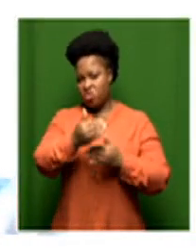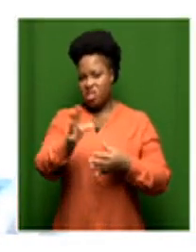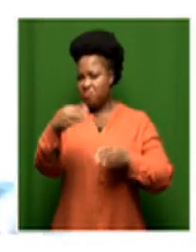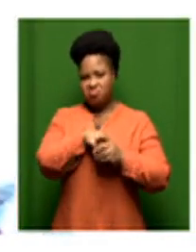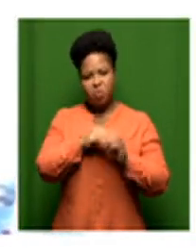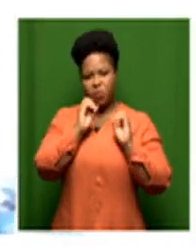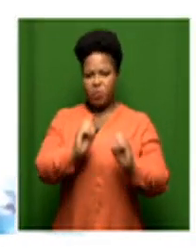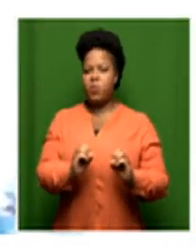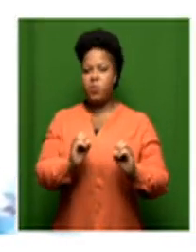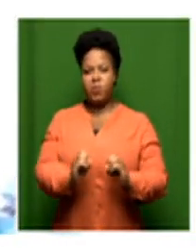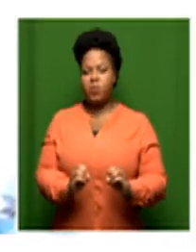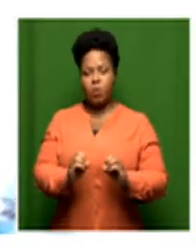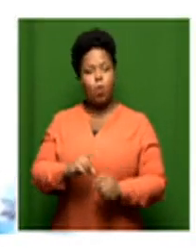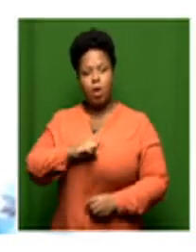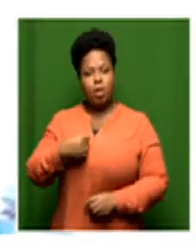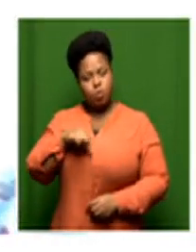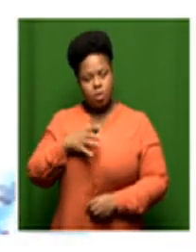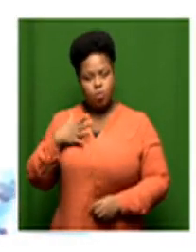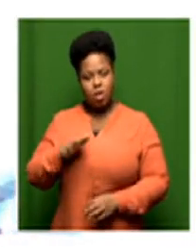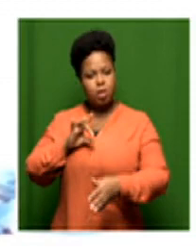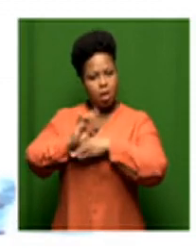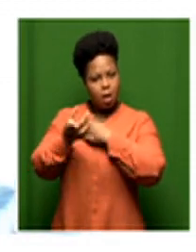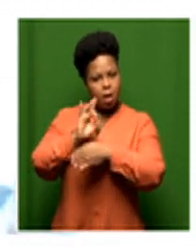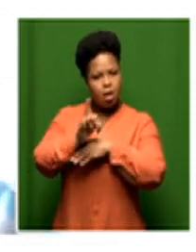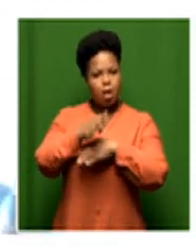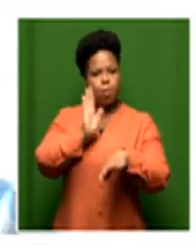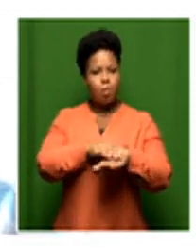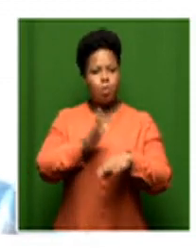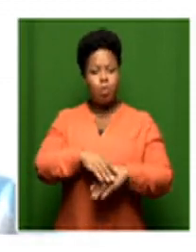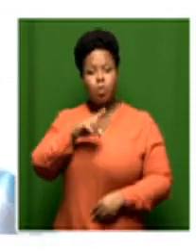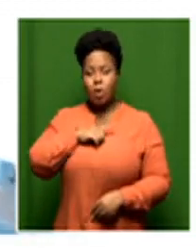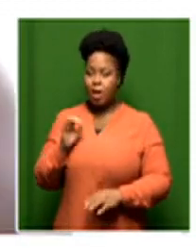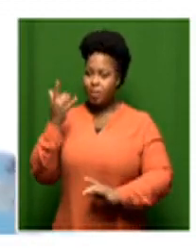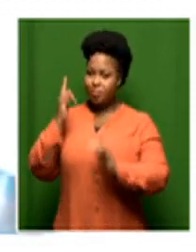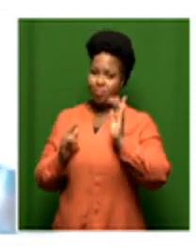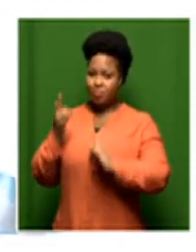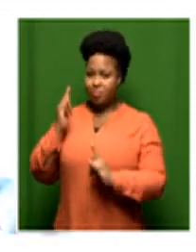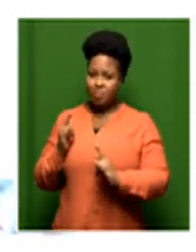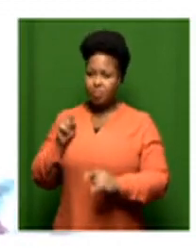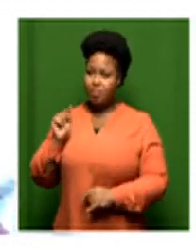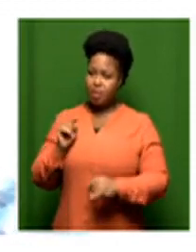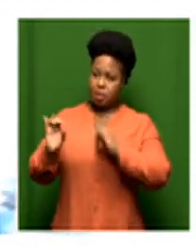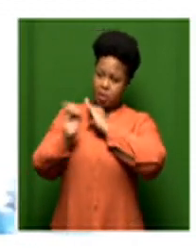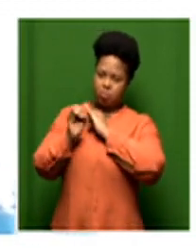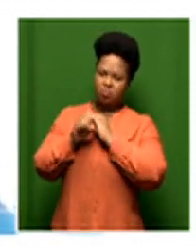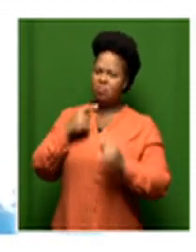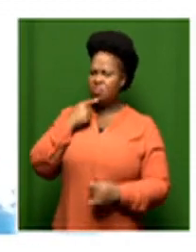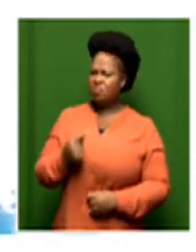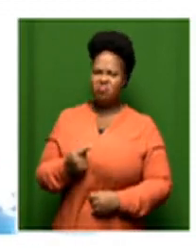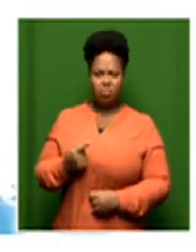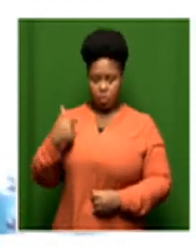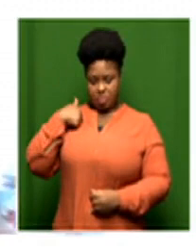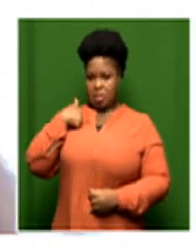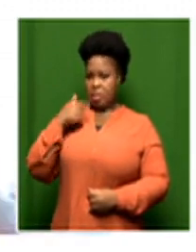inclusive as we would have wanted as a city. To an extent, the city as an institution have expressed an opinion, not